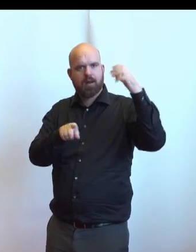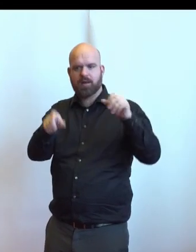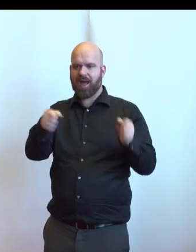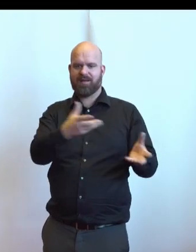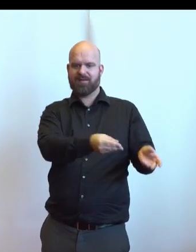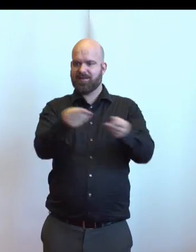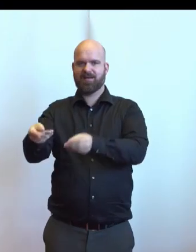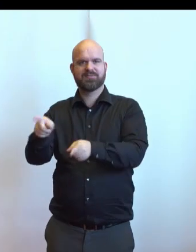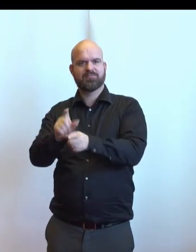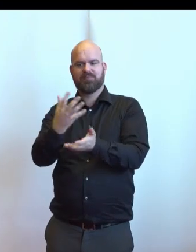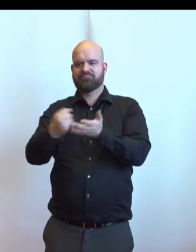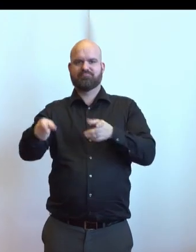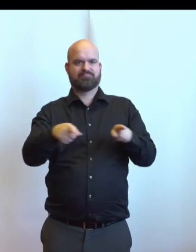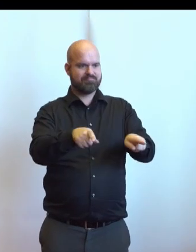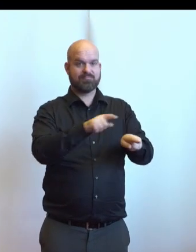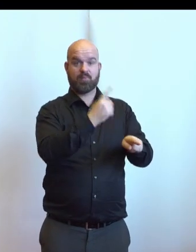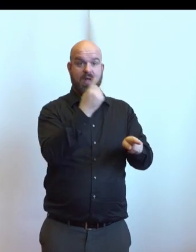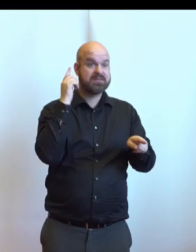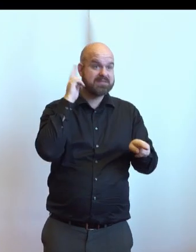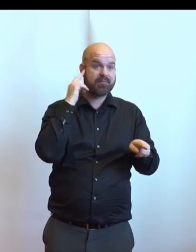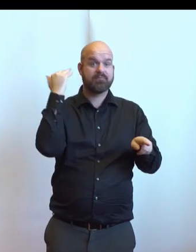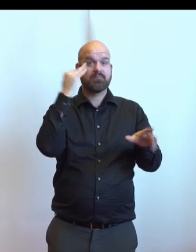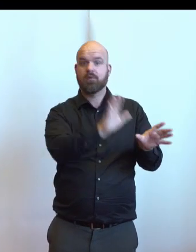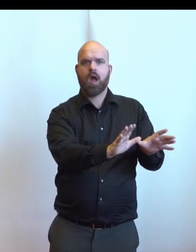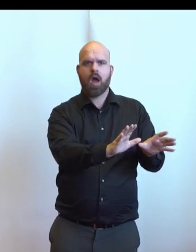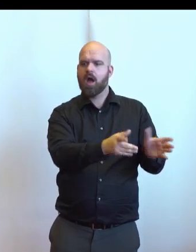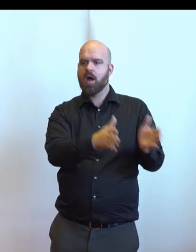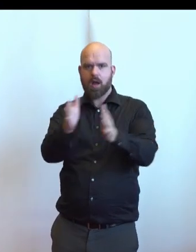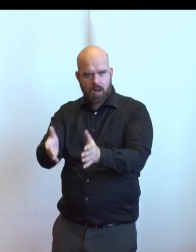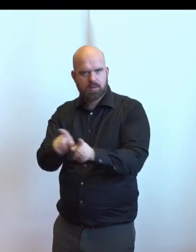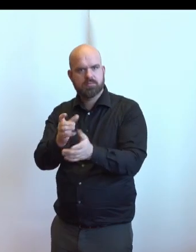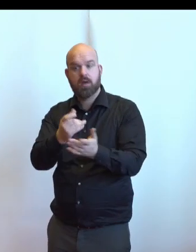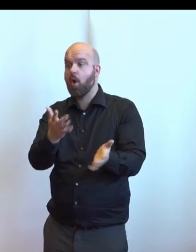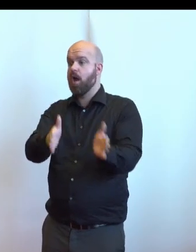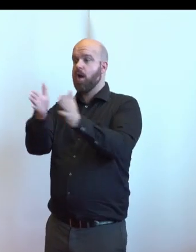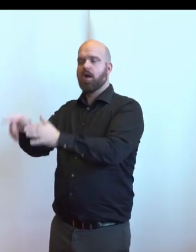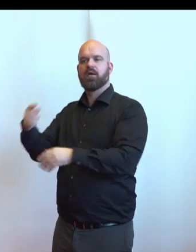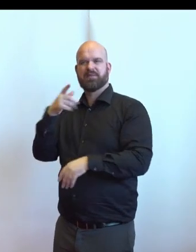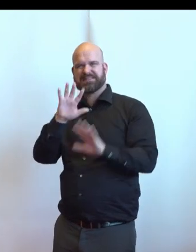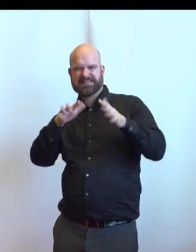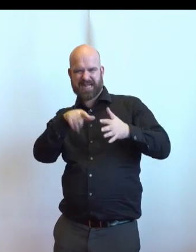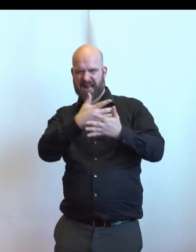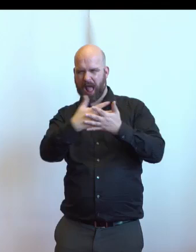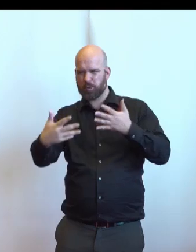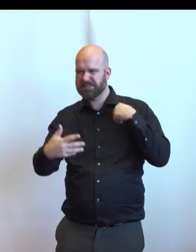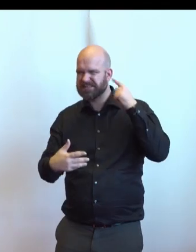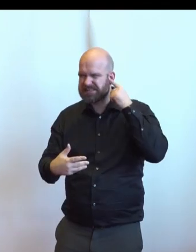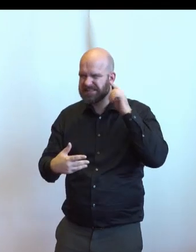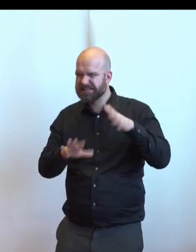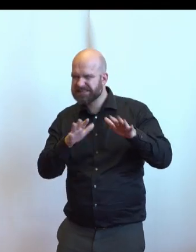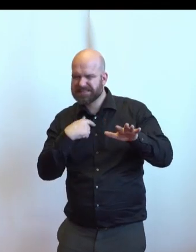will also benefit from this. So why always linking disability